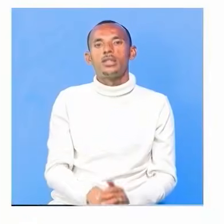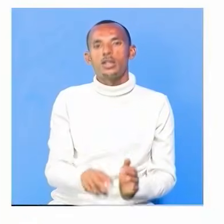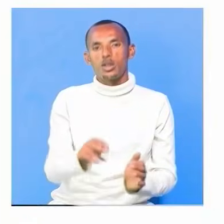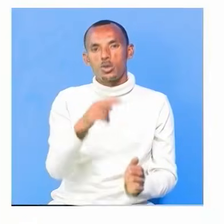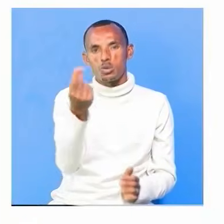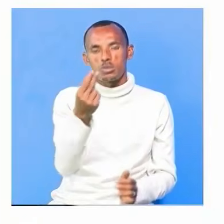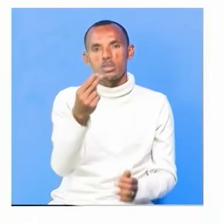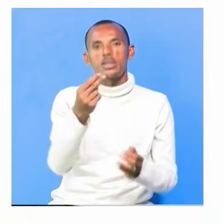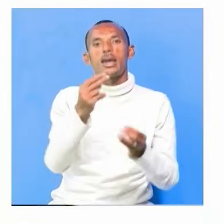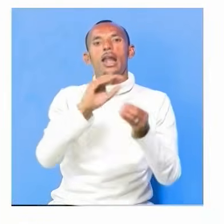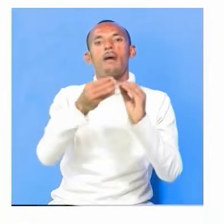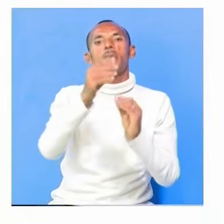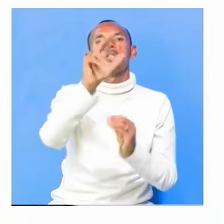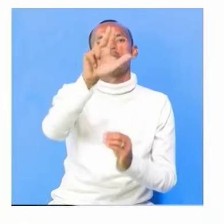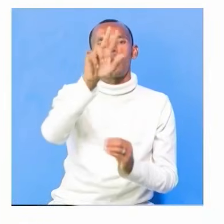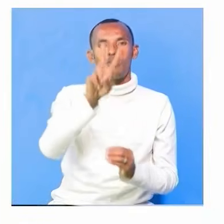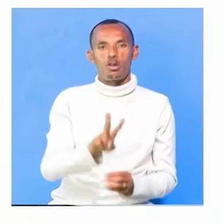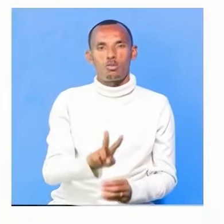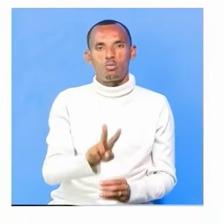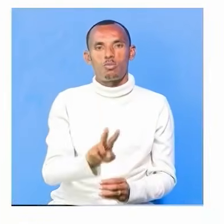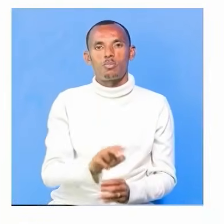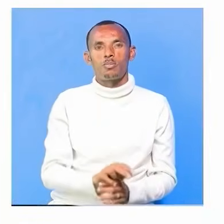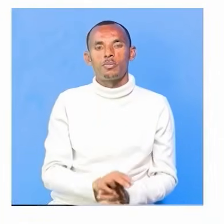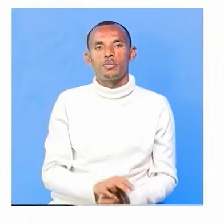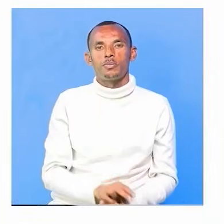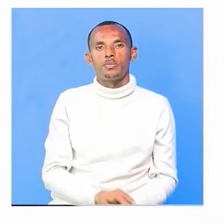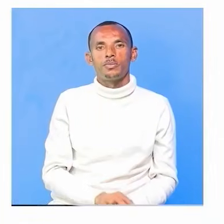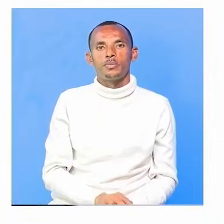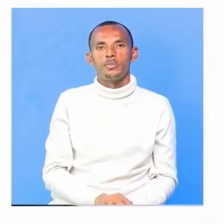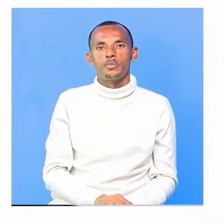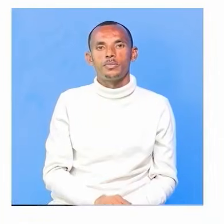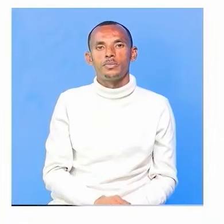number 3 over 2,